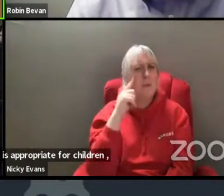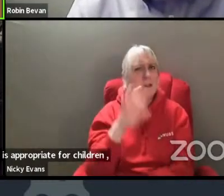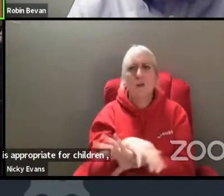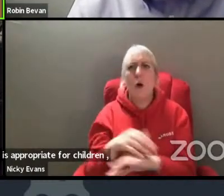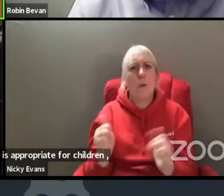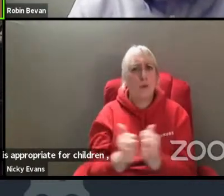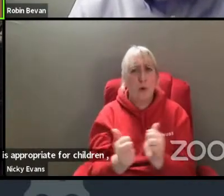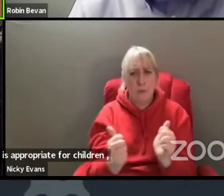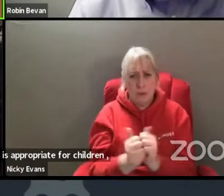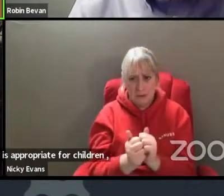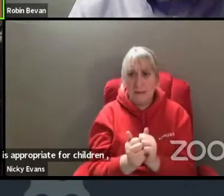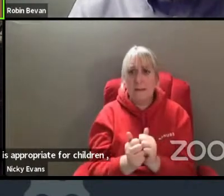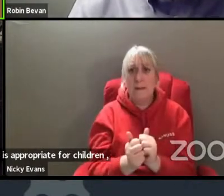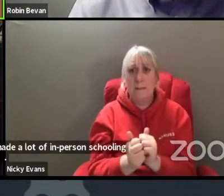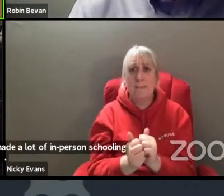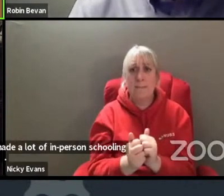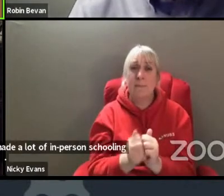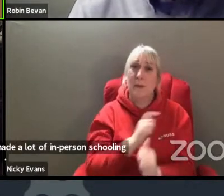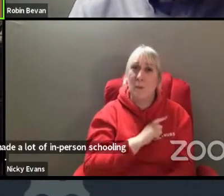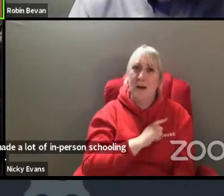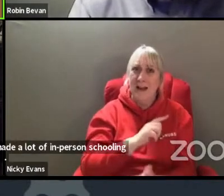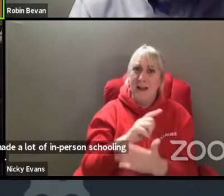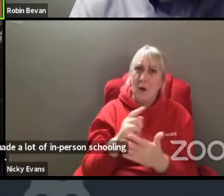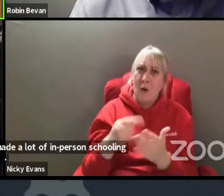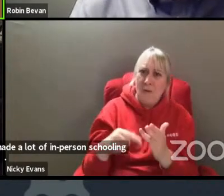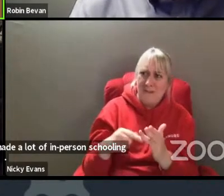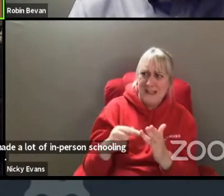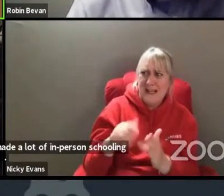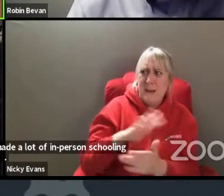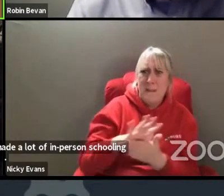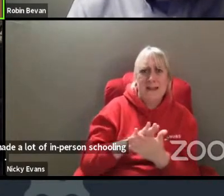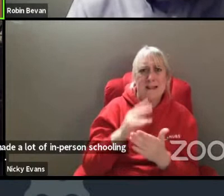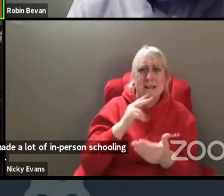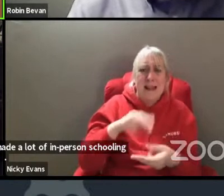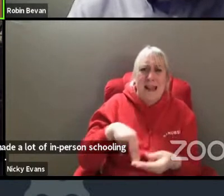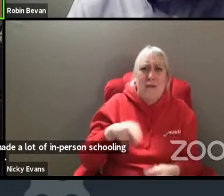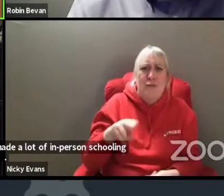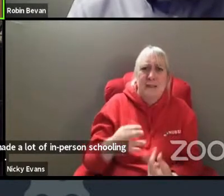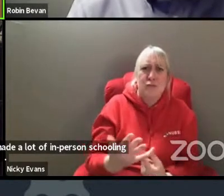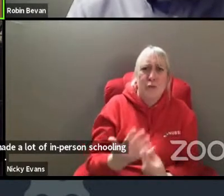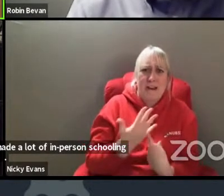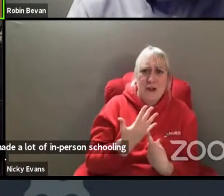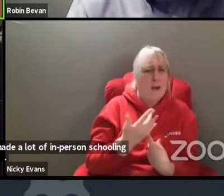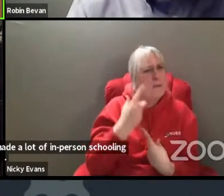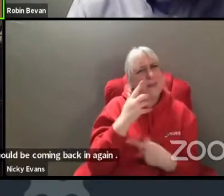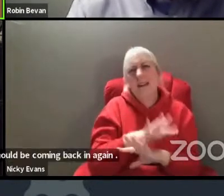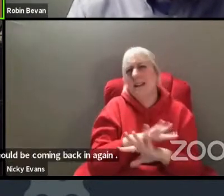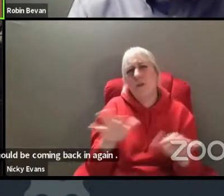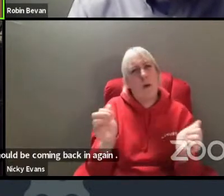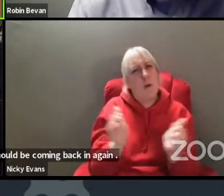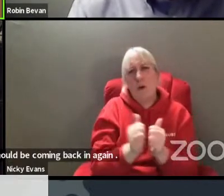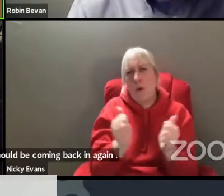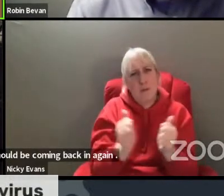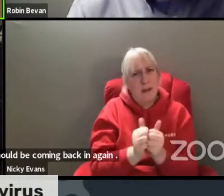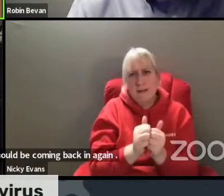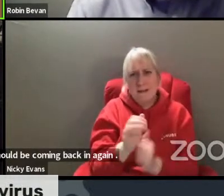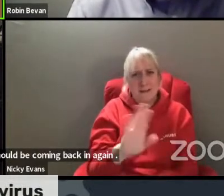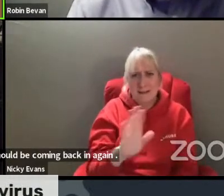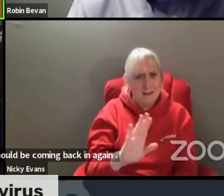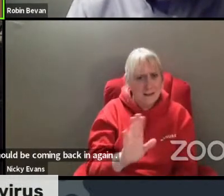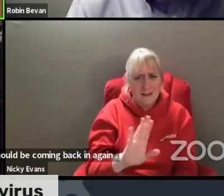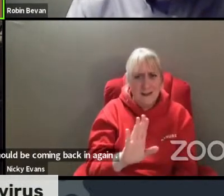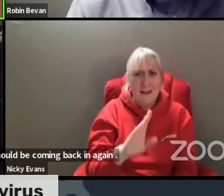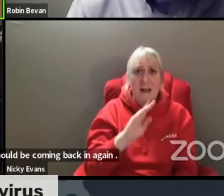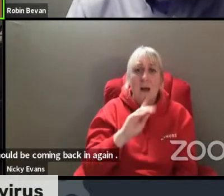only increase pressure, and we don't think that's appropriate also for you know, the integrity of bubbles